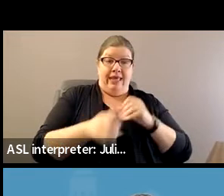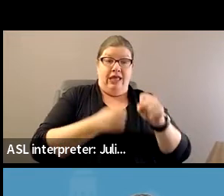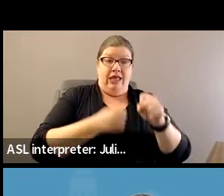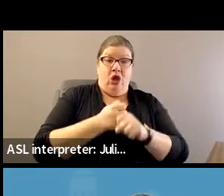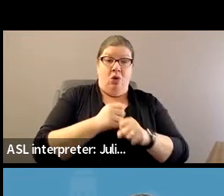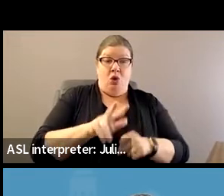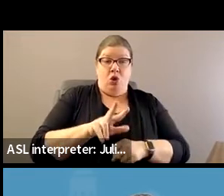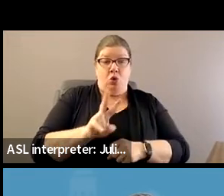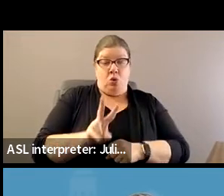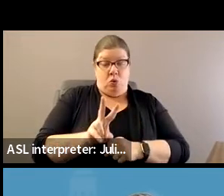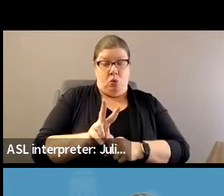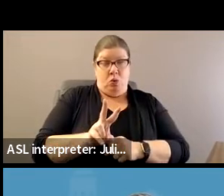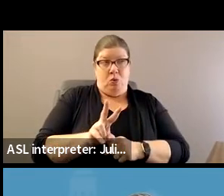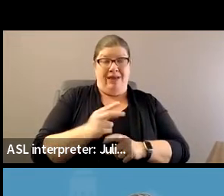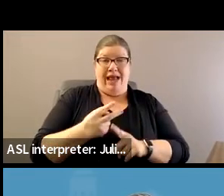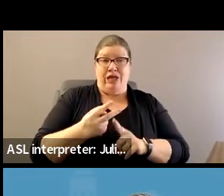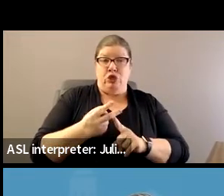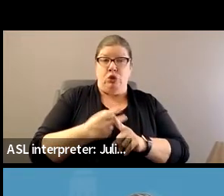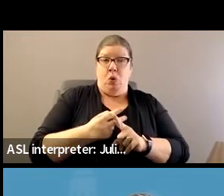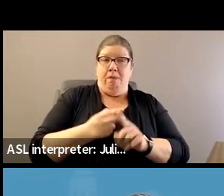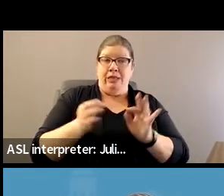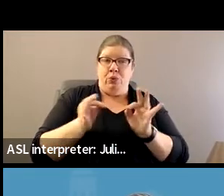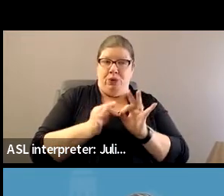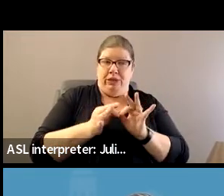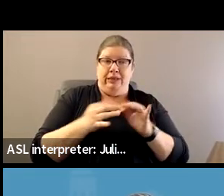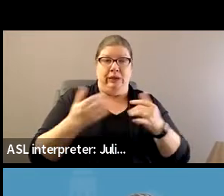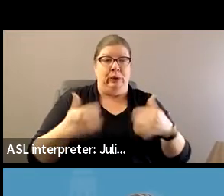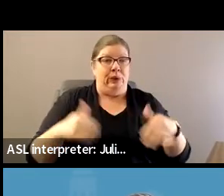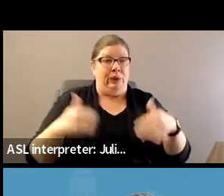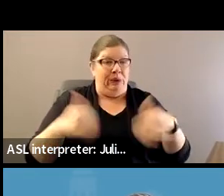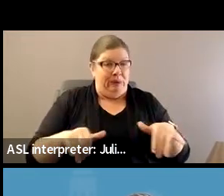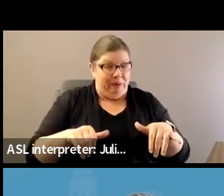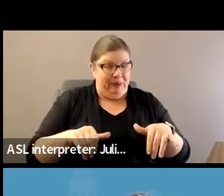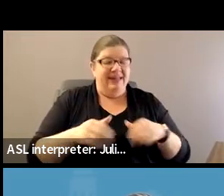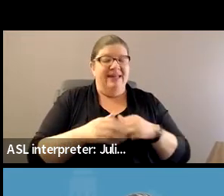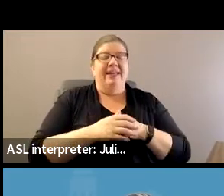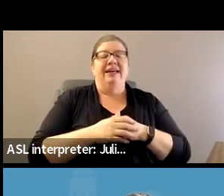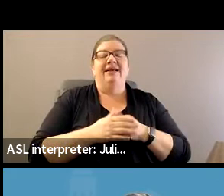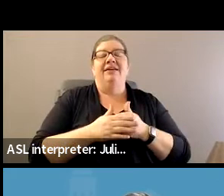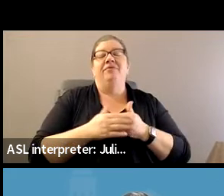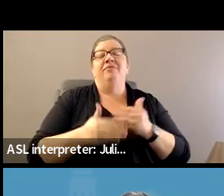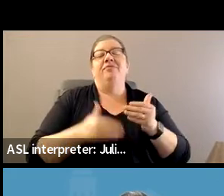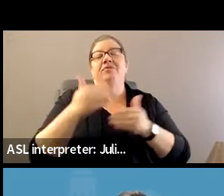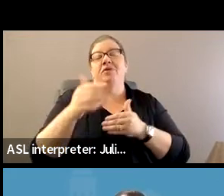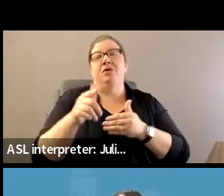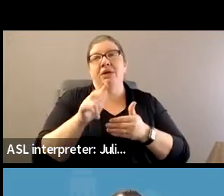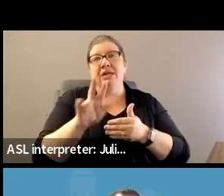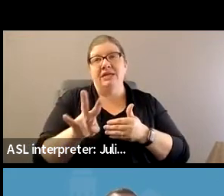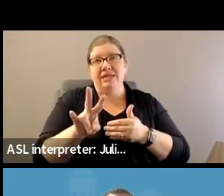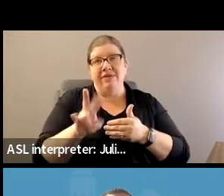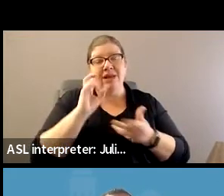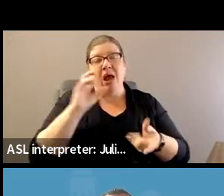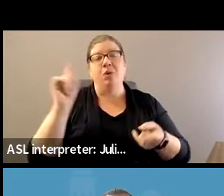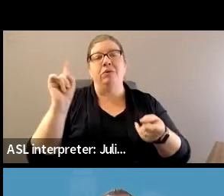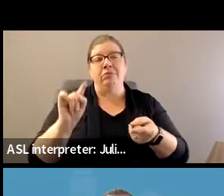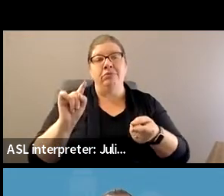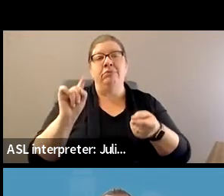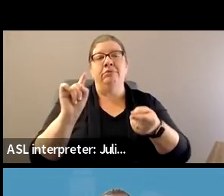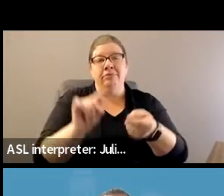that's 2 months. 2 months. Then the following 27, so it's going down.